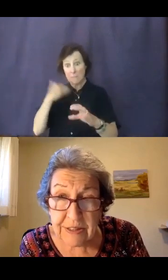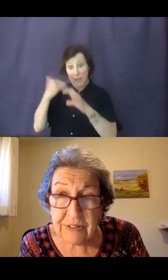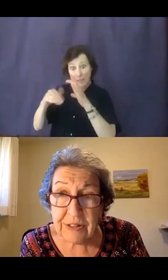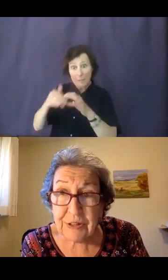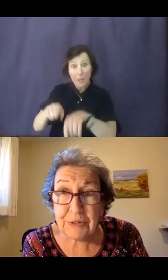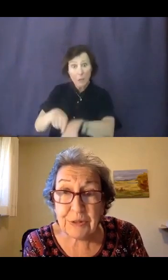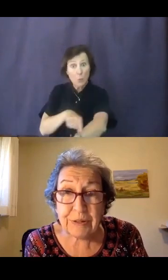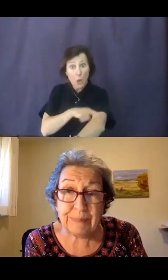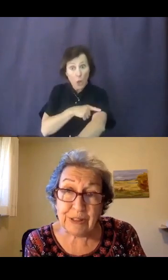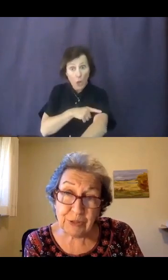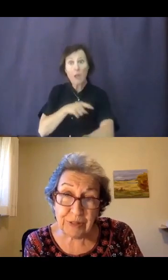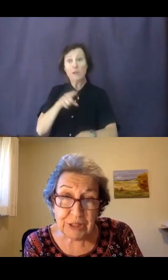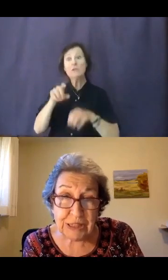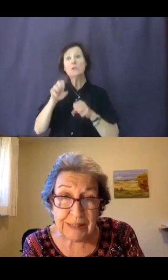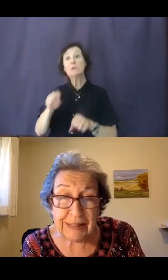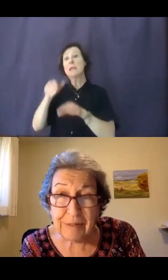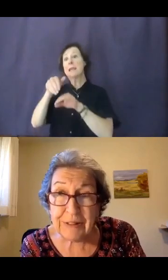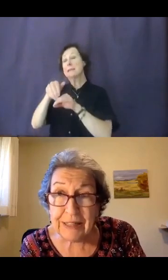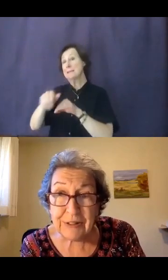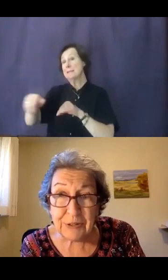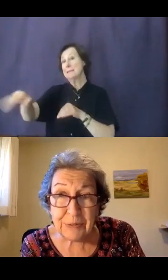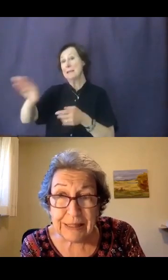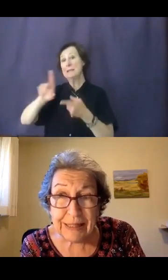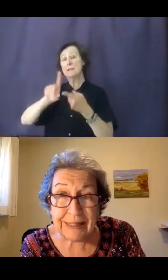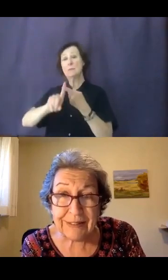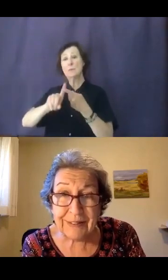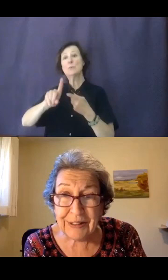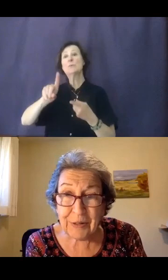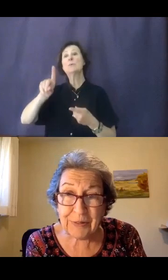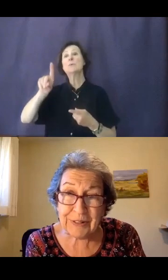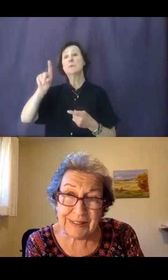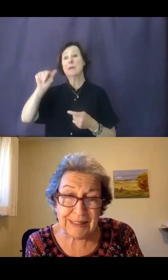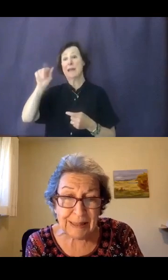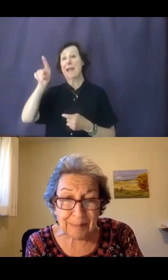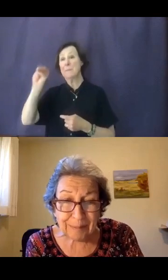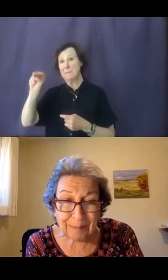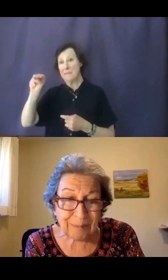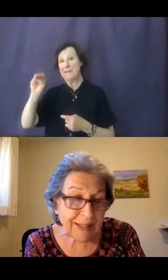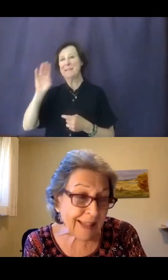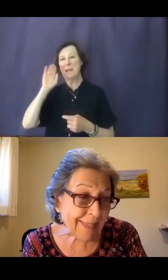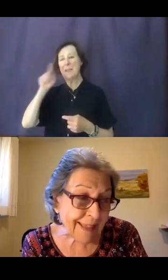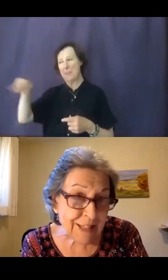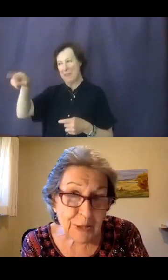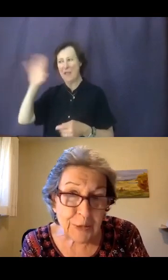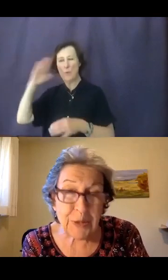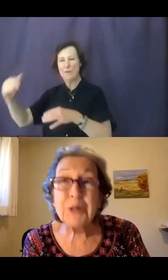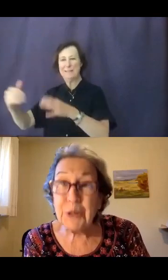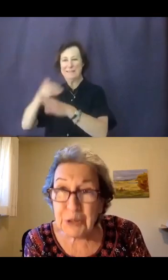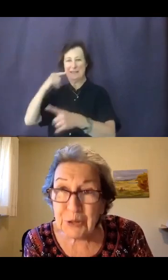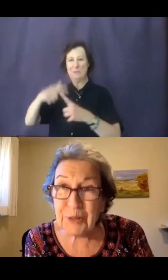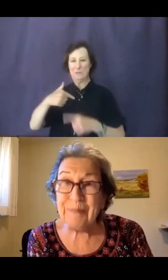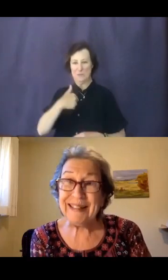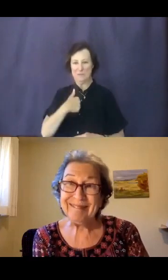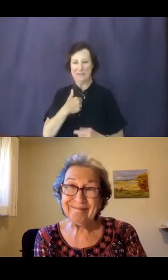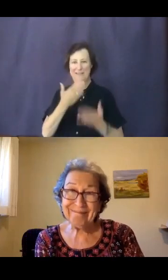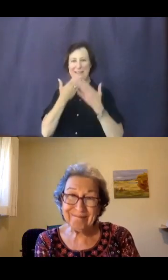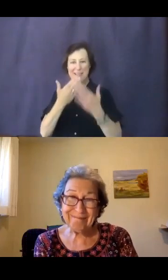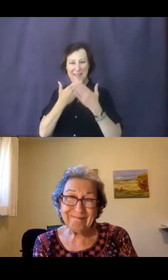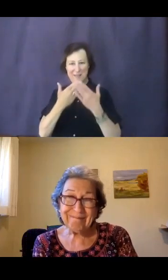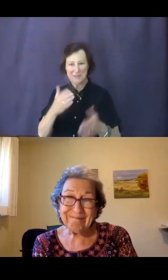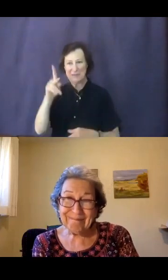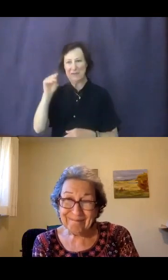it to the UU administration and they will get it to me and to the Artworks team. Thank you. Kusunam.